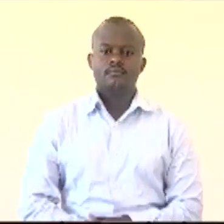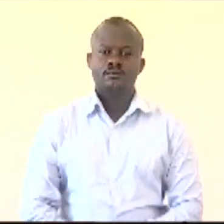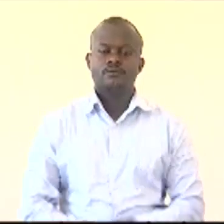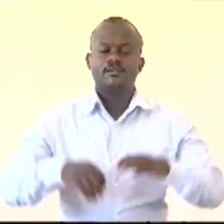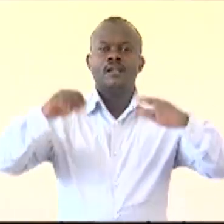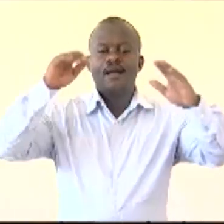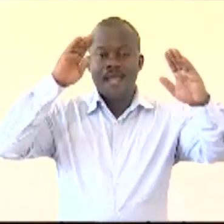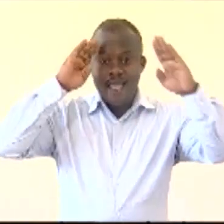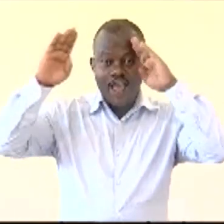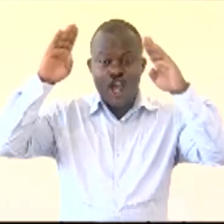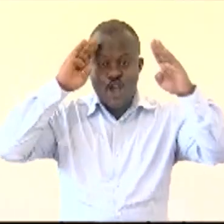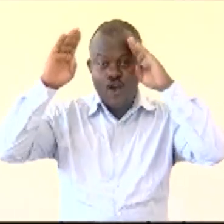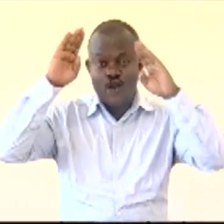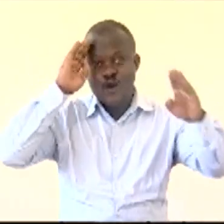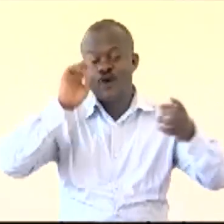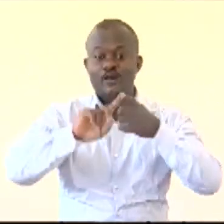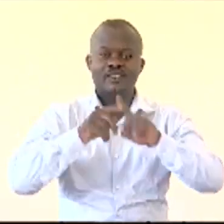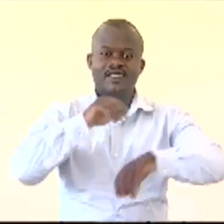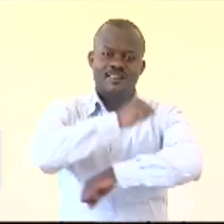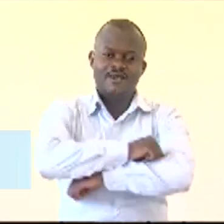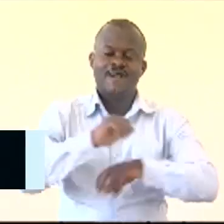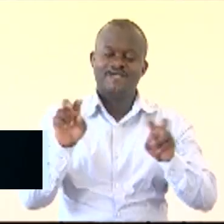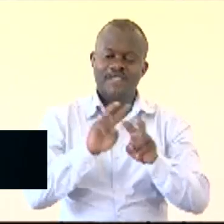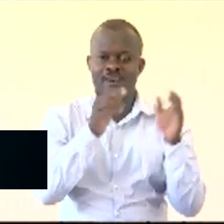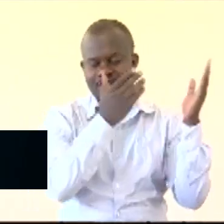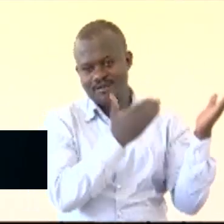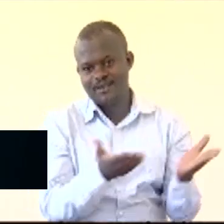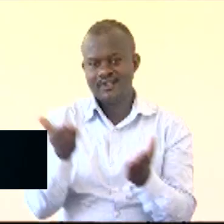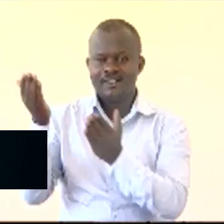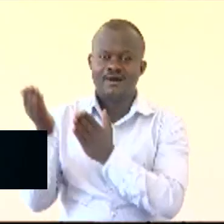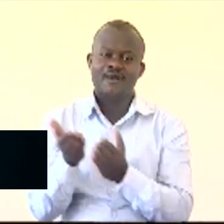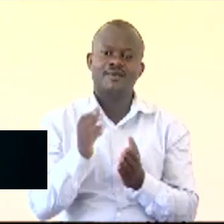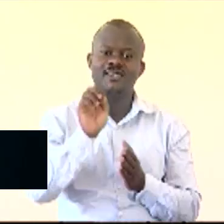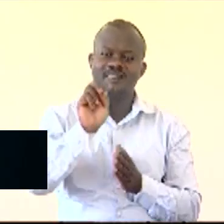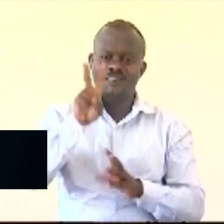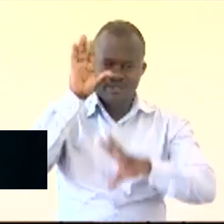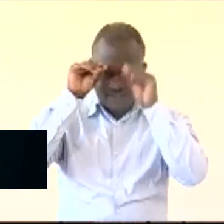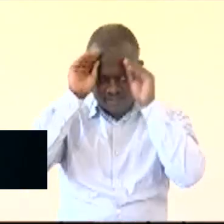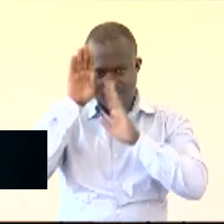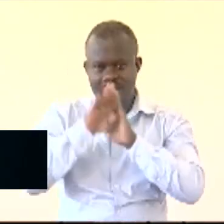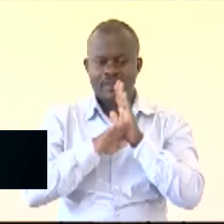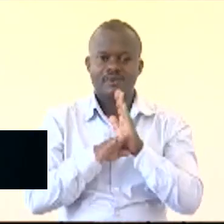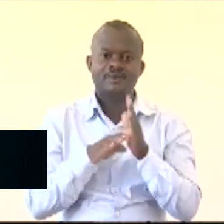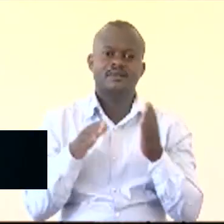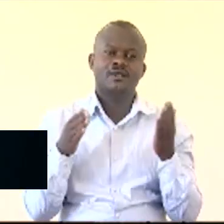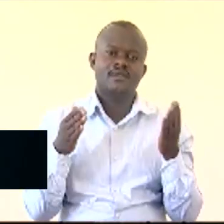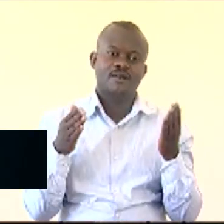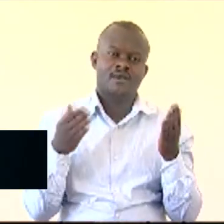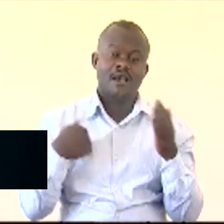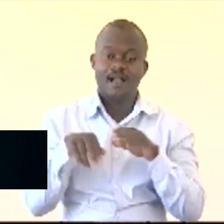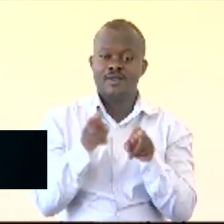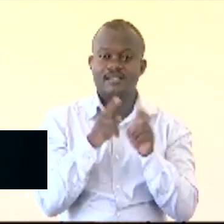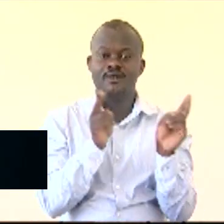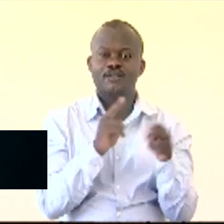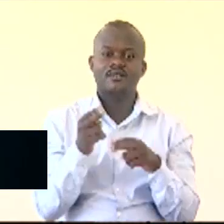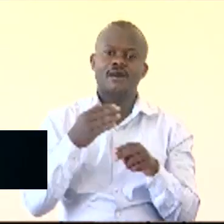Hello dear students, a very warm welcome to TV learning programs or episodes. As usual, I'm your